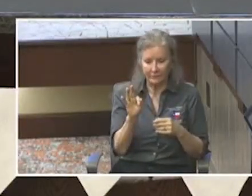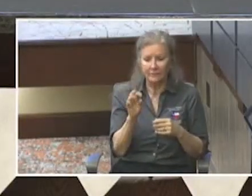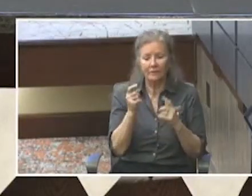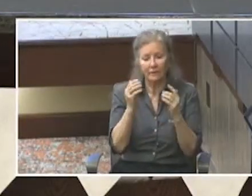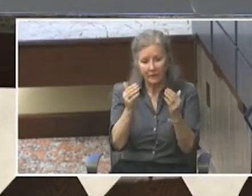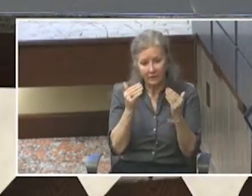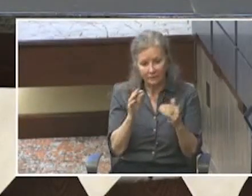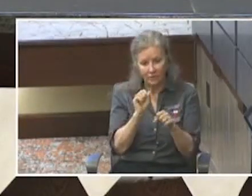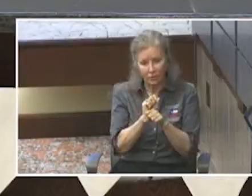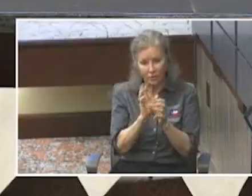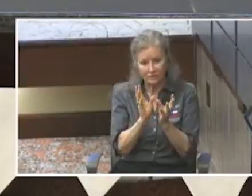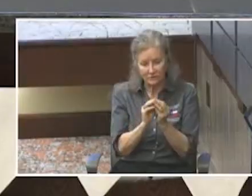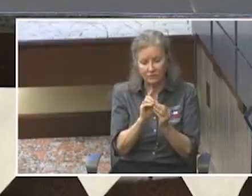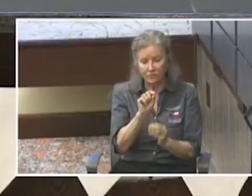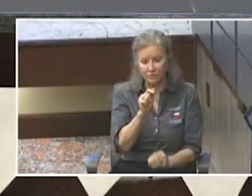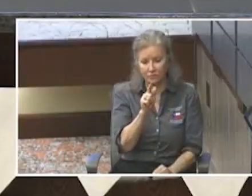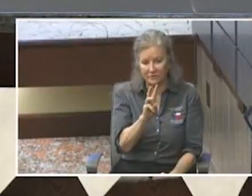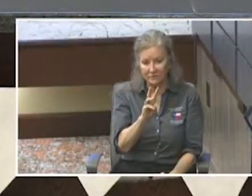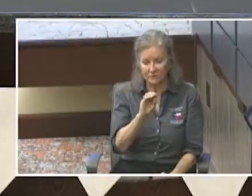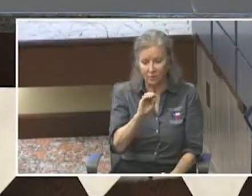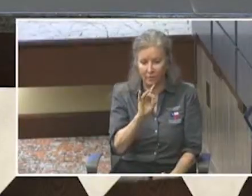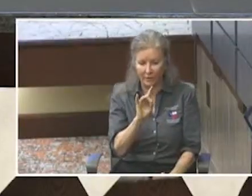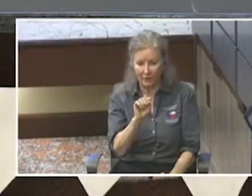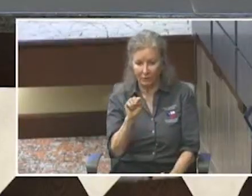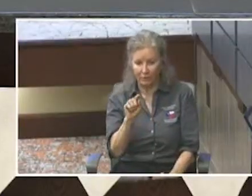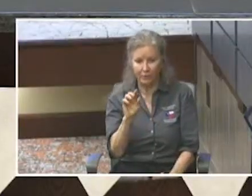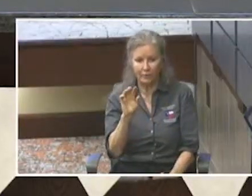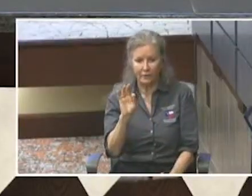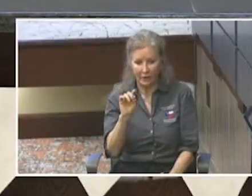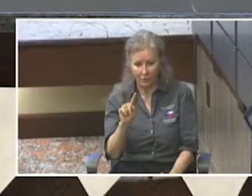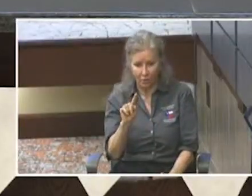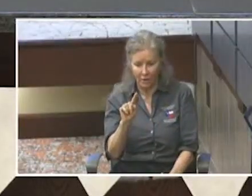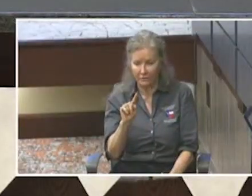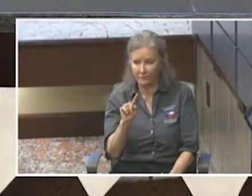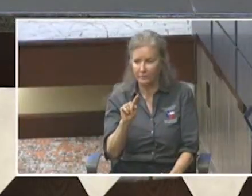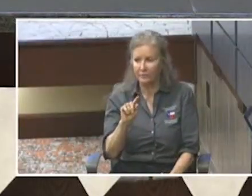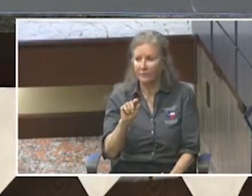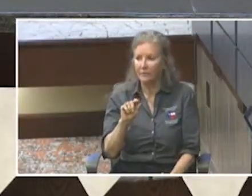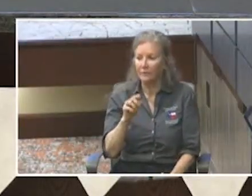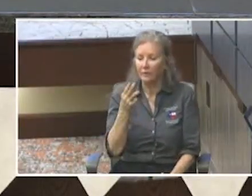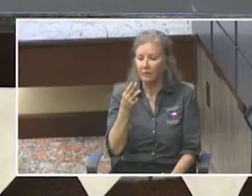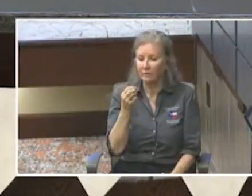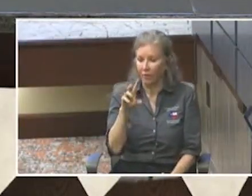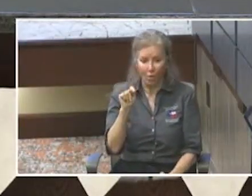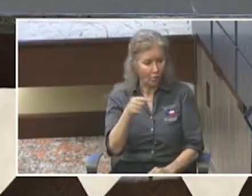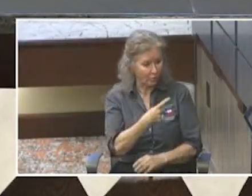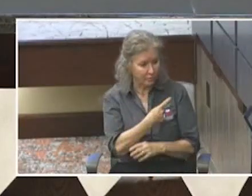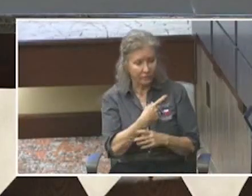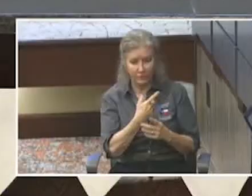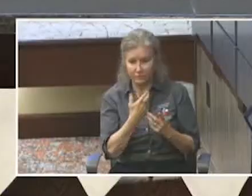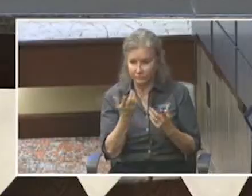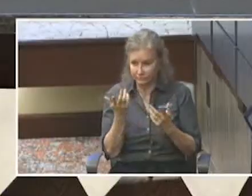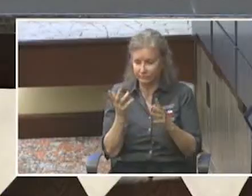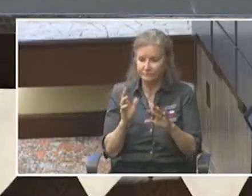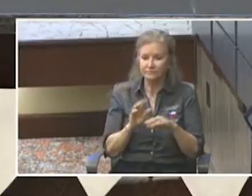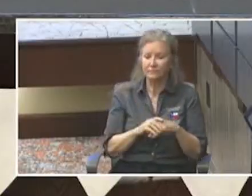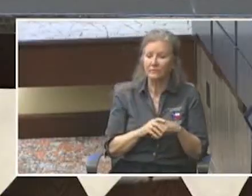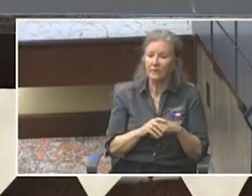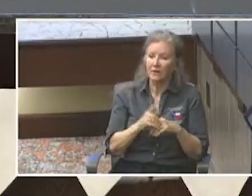items 2026-088 through 91. City Manager Holt, can you introduce the first work session? Yeah, Mayor and Council,